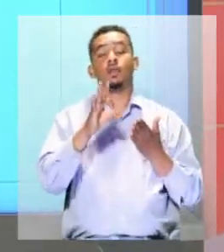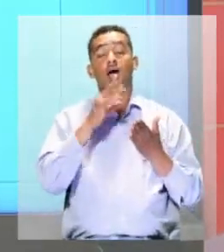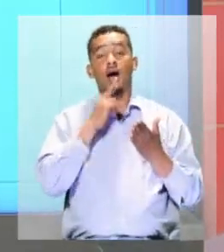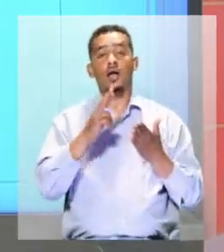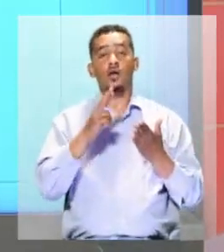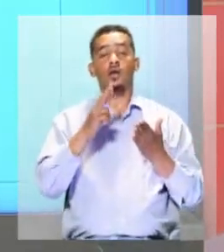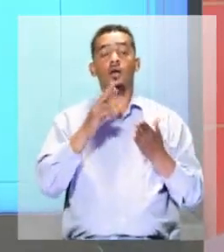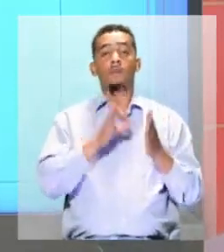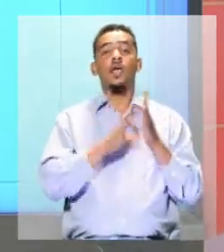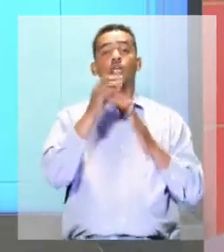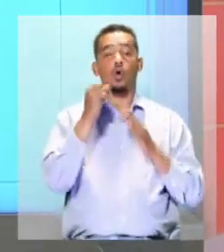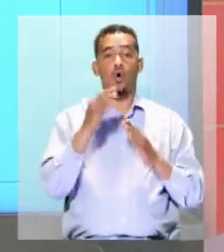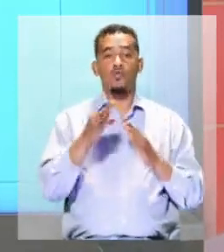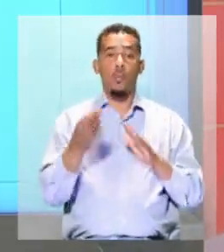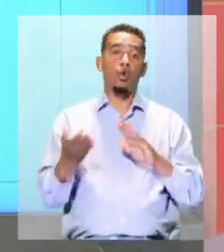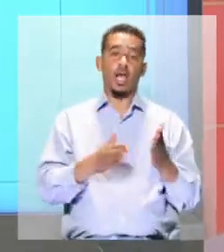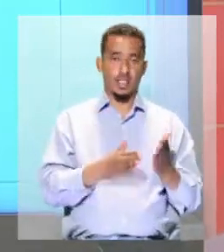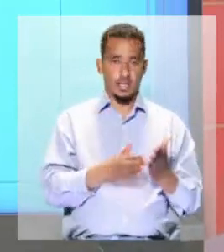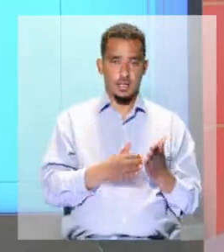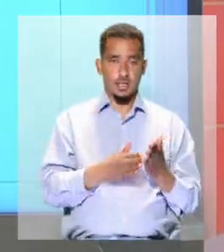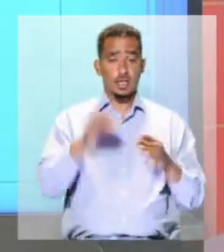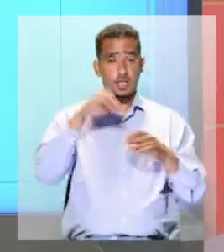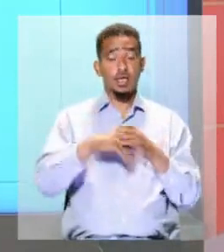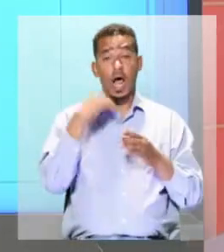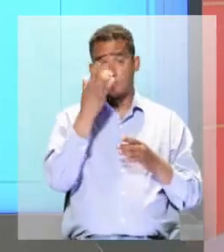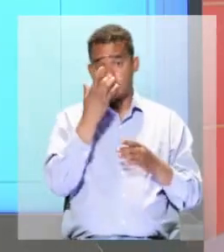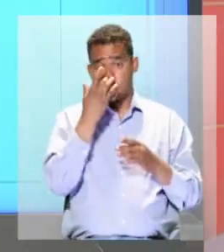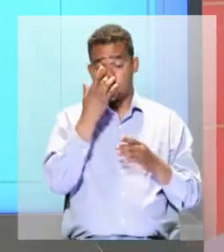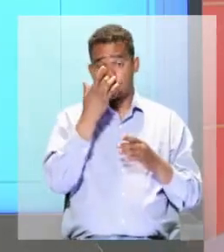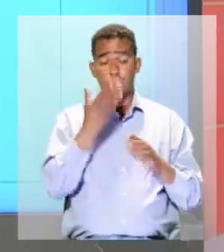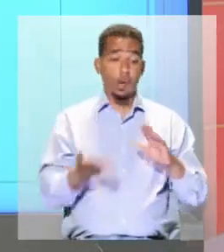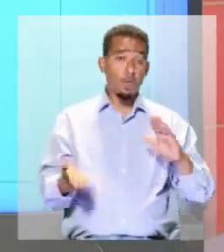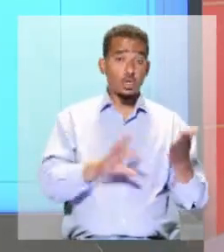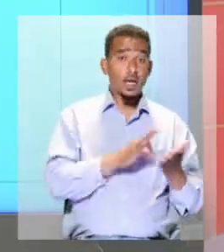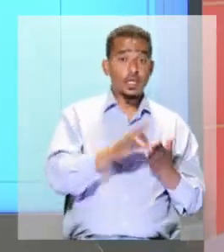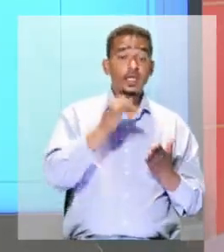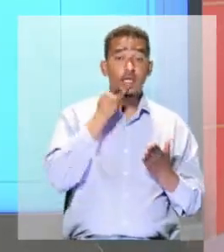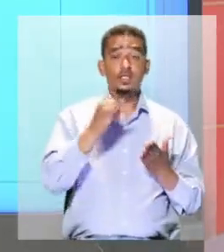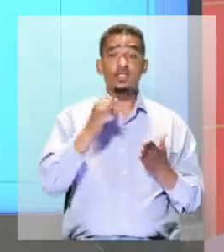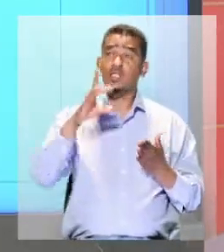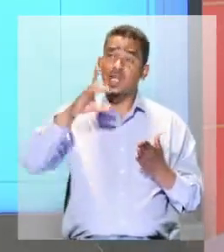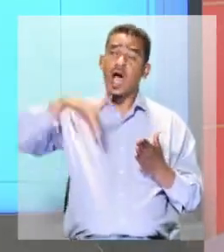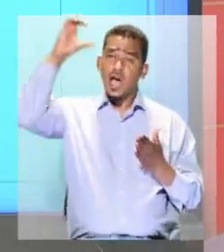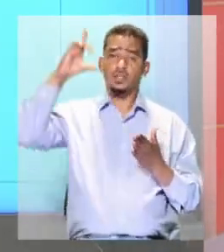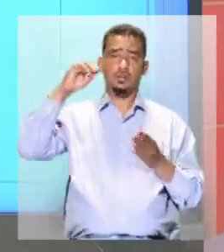of mortality. So in Africa, mortality rate is the highest in the